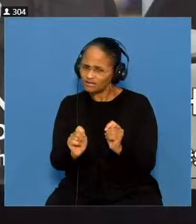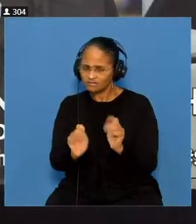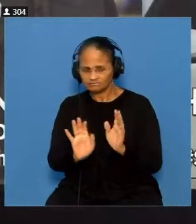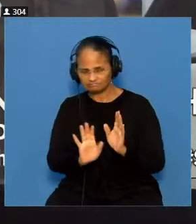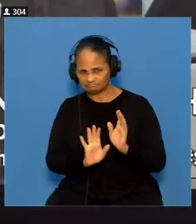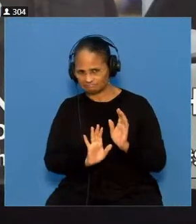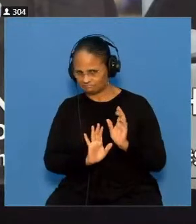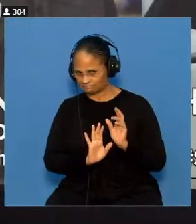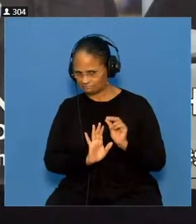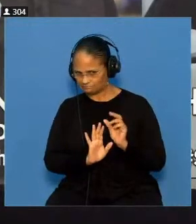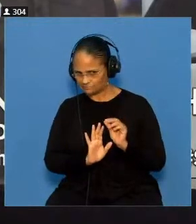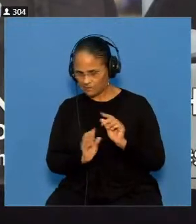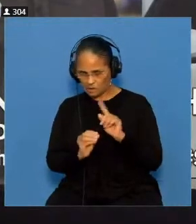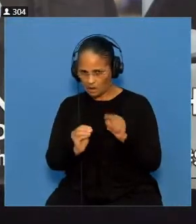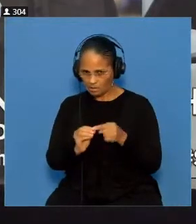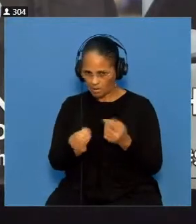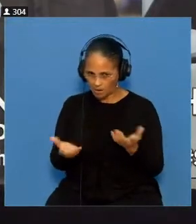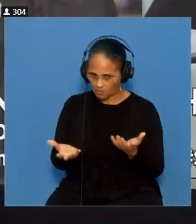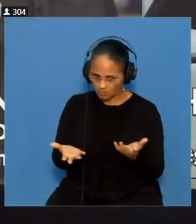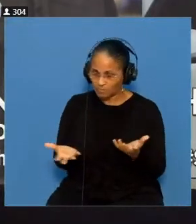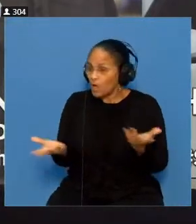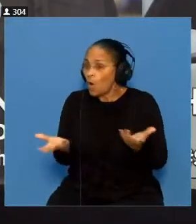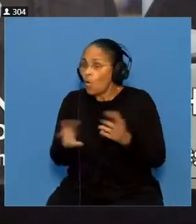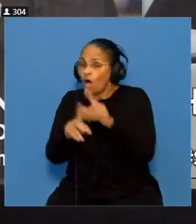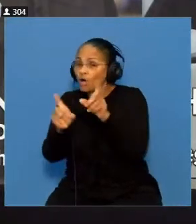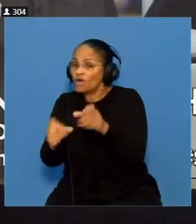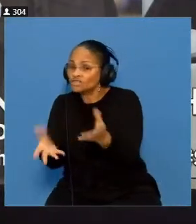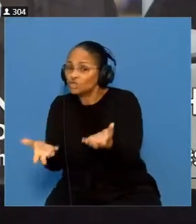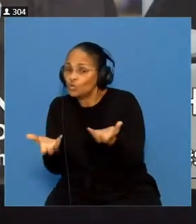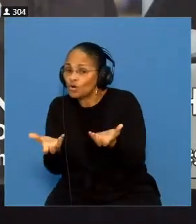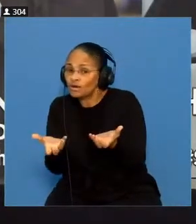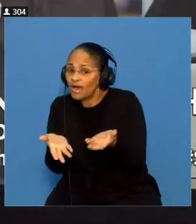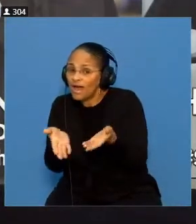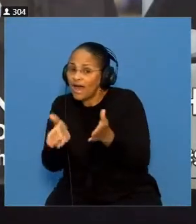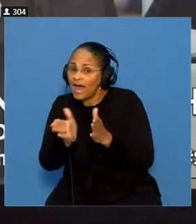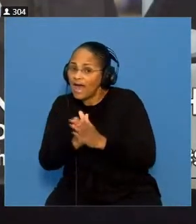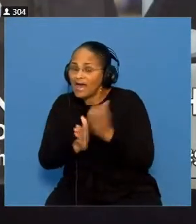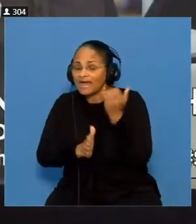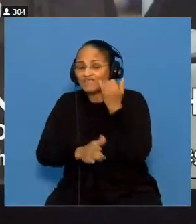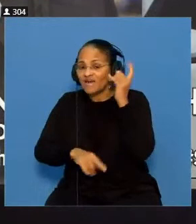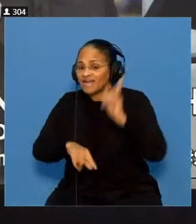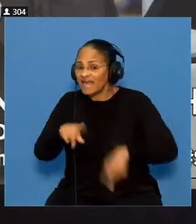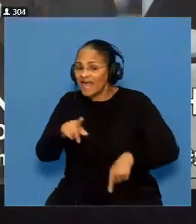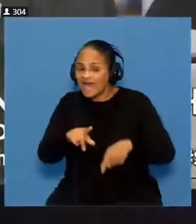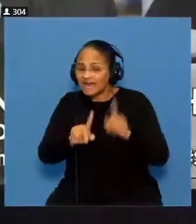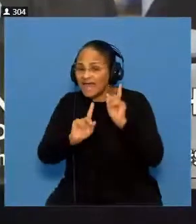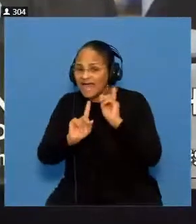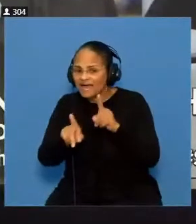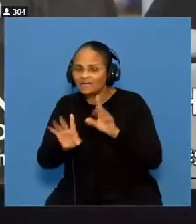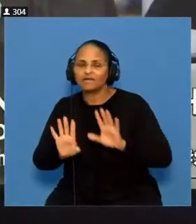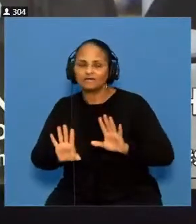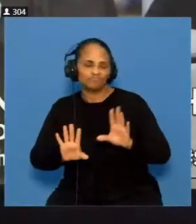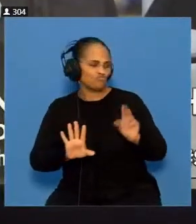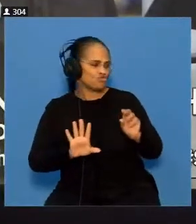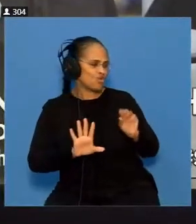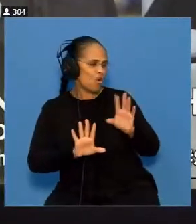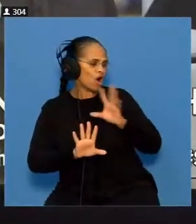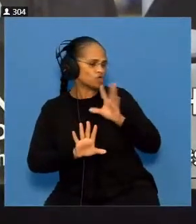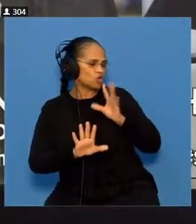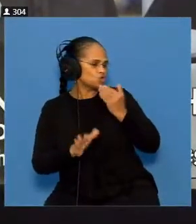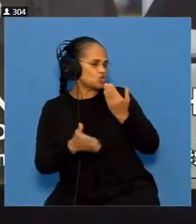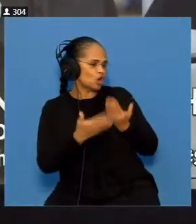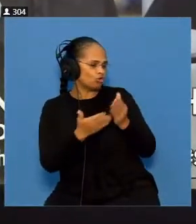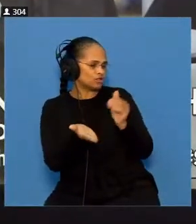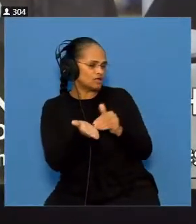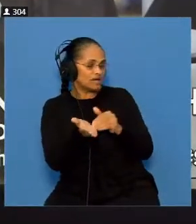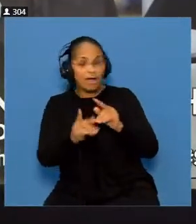Huh? About Whatever question you want to ask. no, I'd rather talk to if we can't answer it, we can I'll defer. talk to the good doctor. Huh? I'll talk to the good doctor.